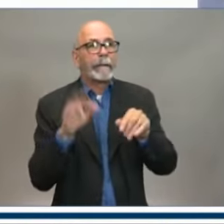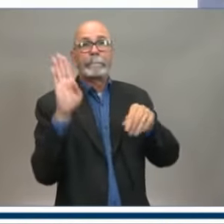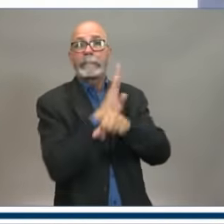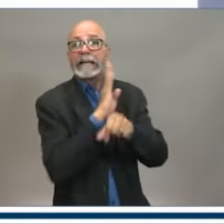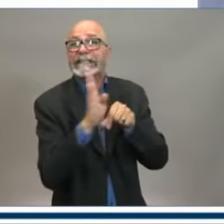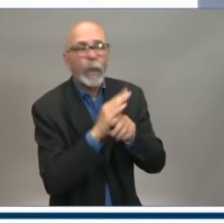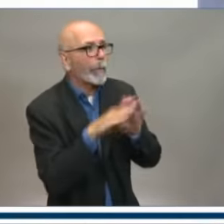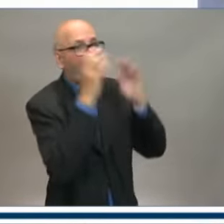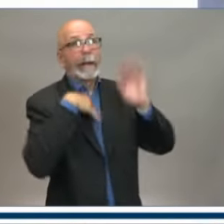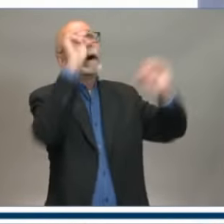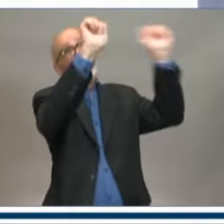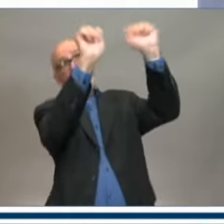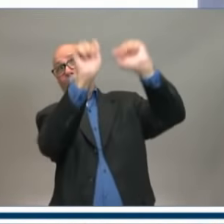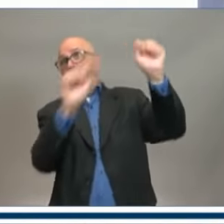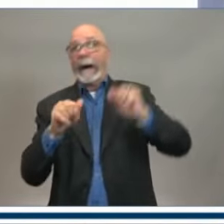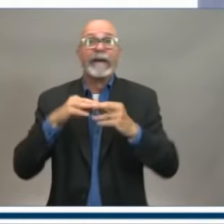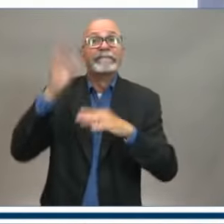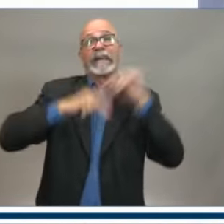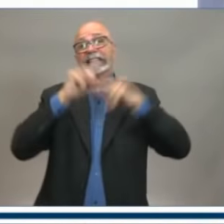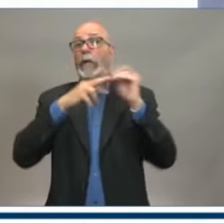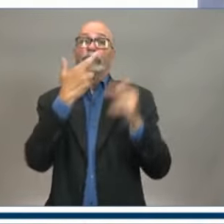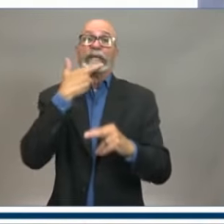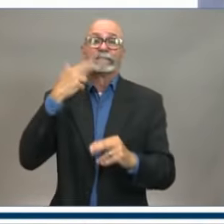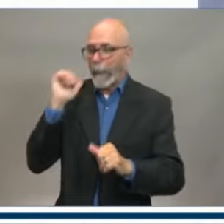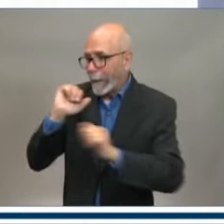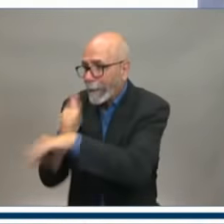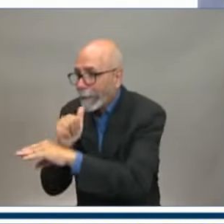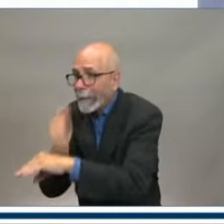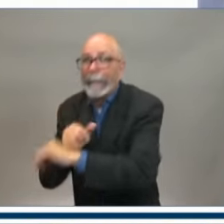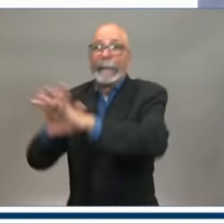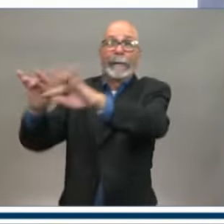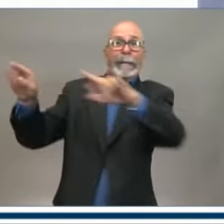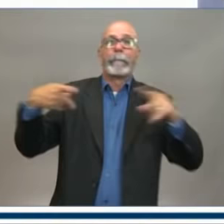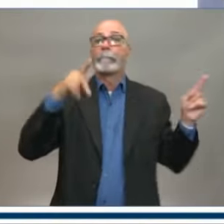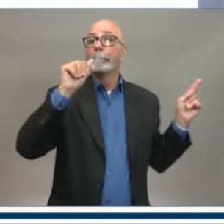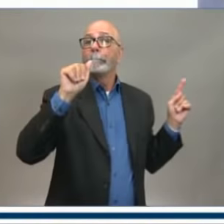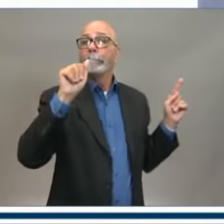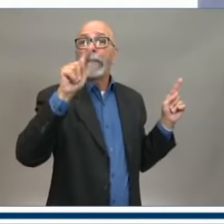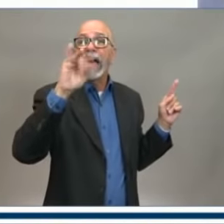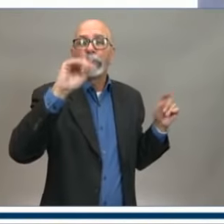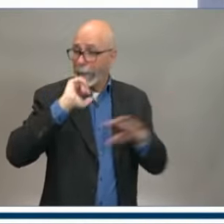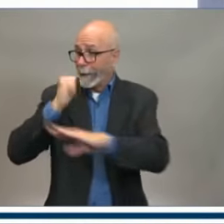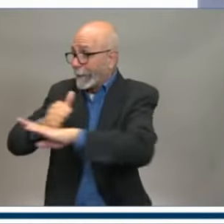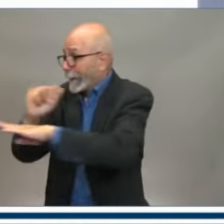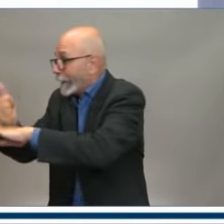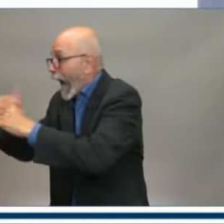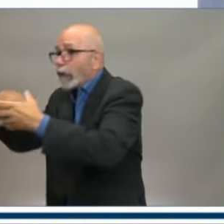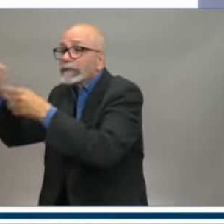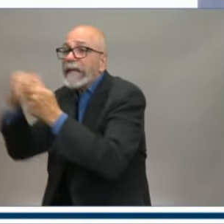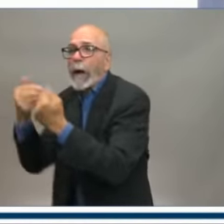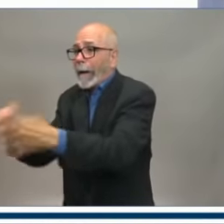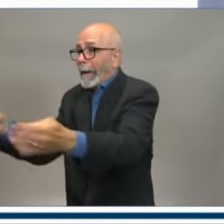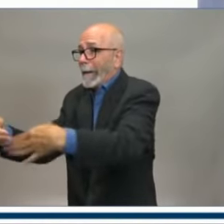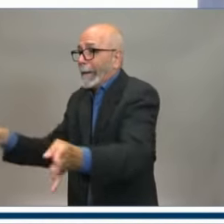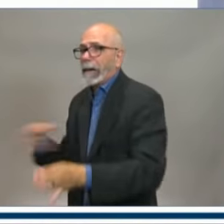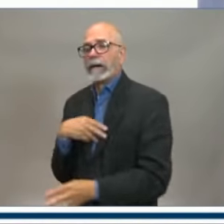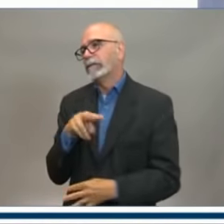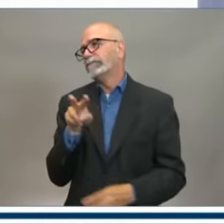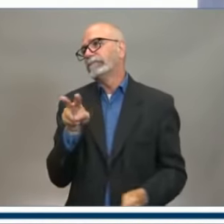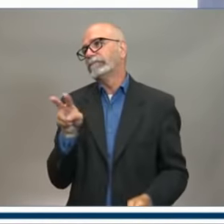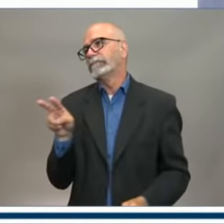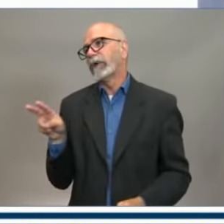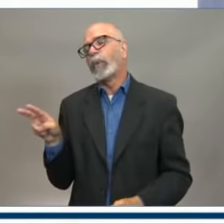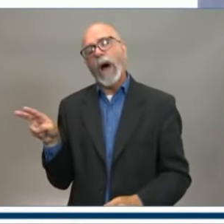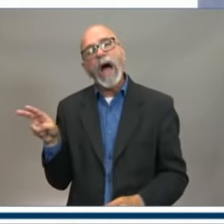watching restaurants begin to put their patios out and doors to open. I want to congratulate those restaurants and breweries and